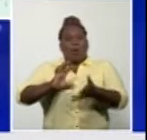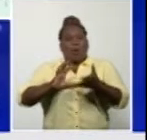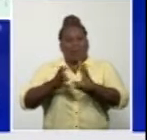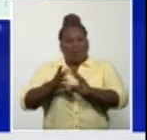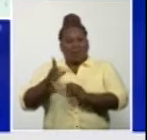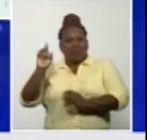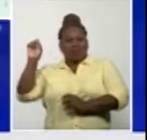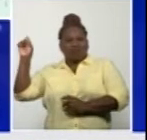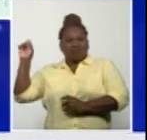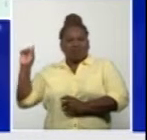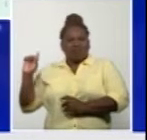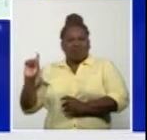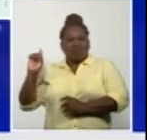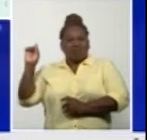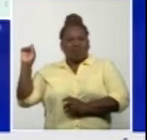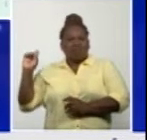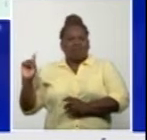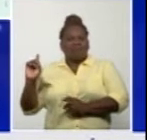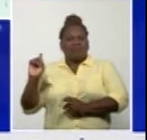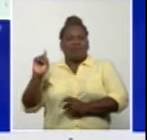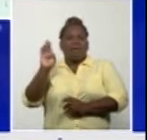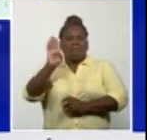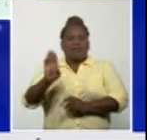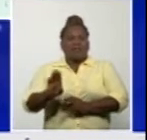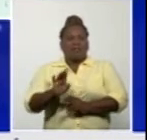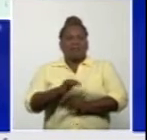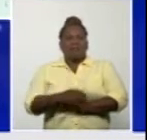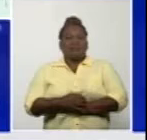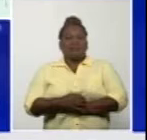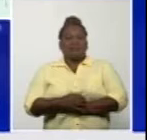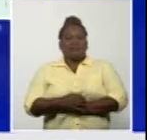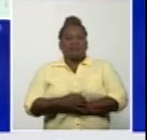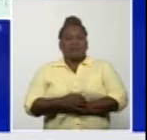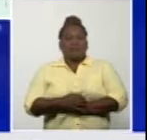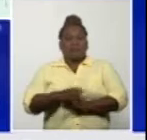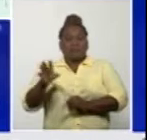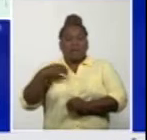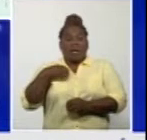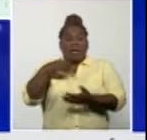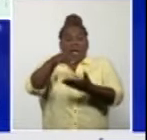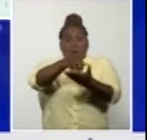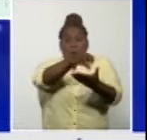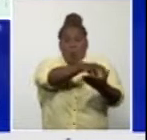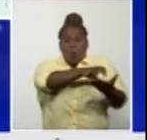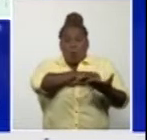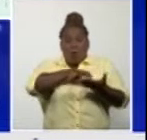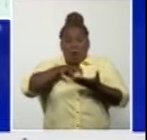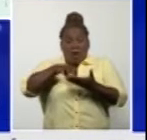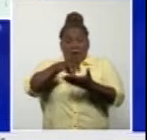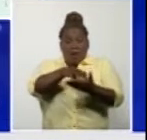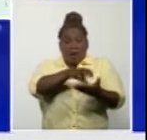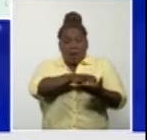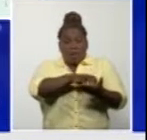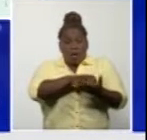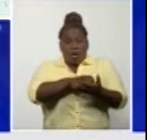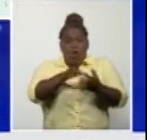among the number of cases and the populations, those in red are the ones with more than 20,000